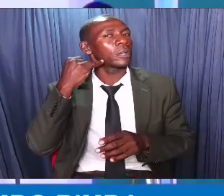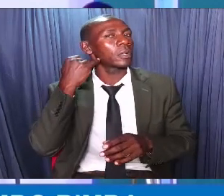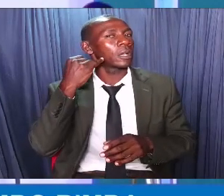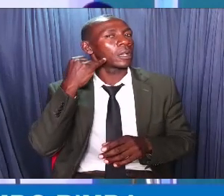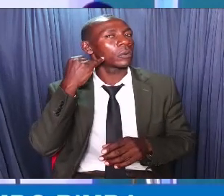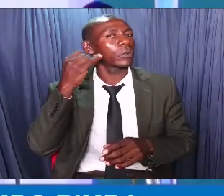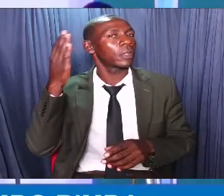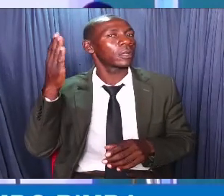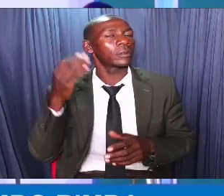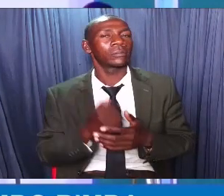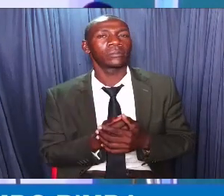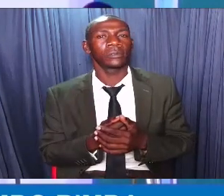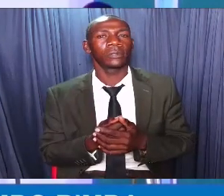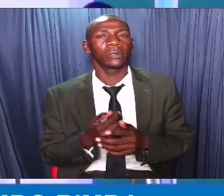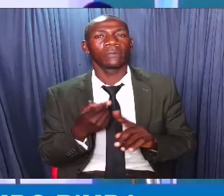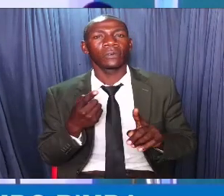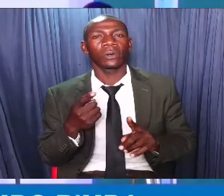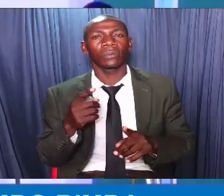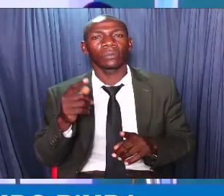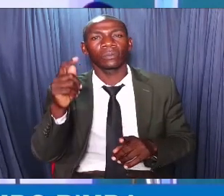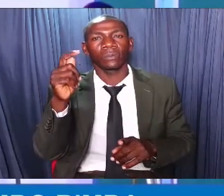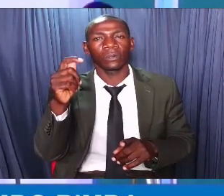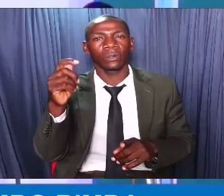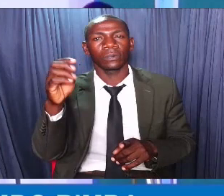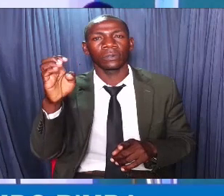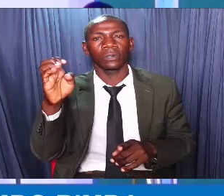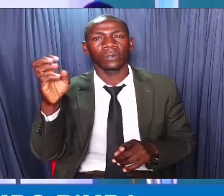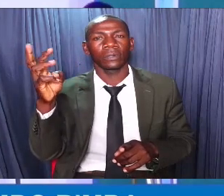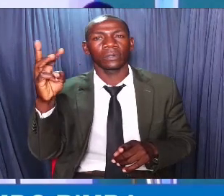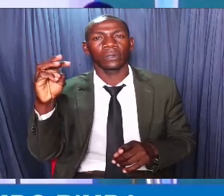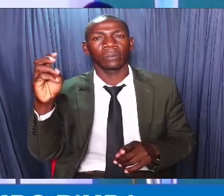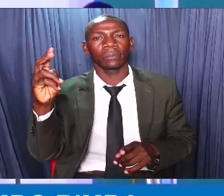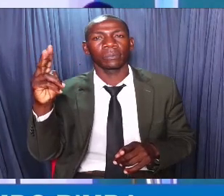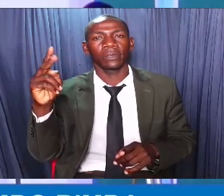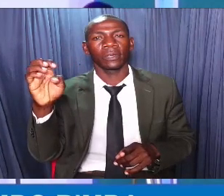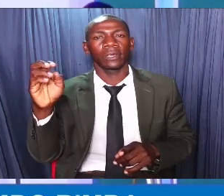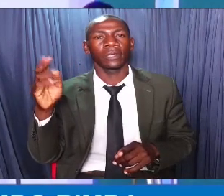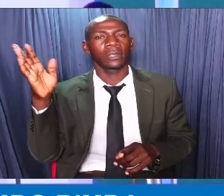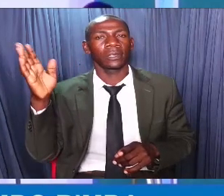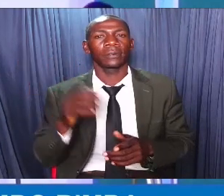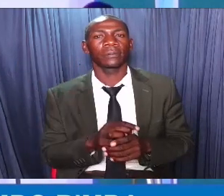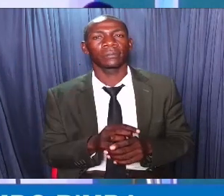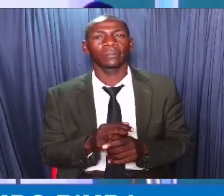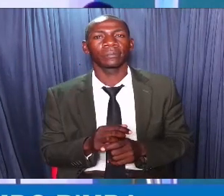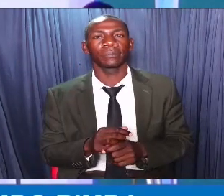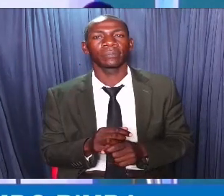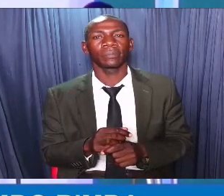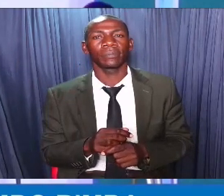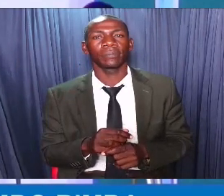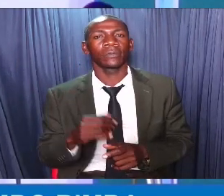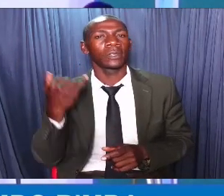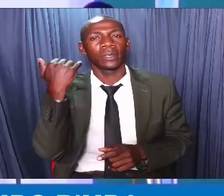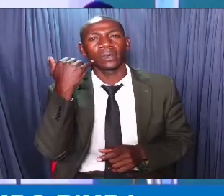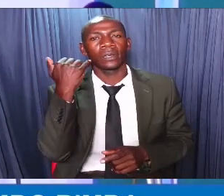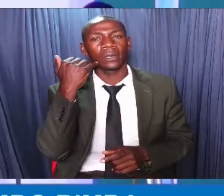like from here to Nakuru. Kutoka hapo Temeke hapo unaenda Makambako. From Temeke heading to Makambako. Naona Nakuru